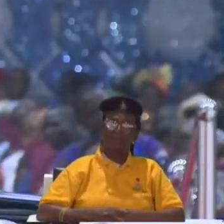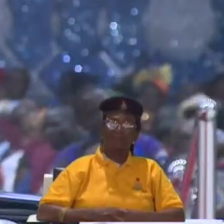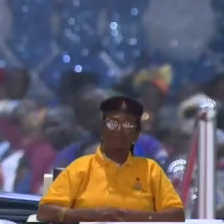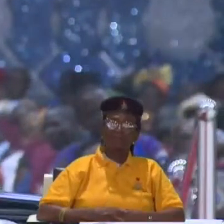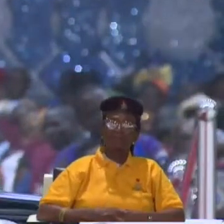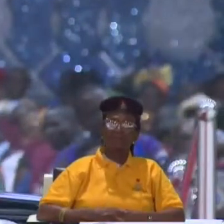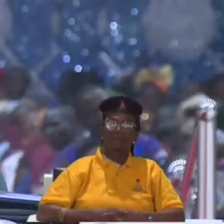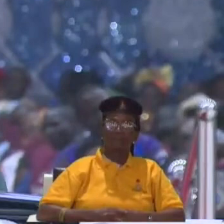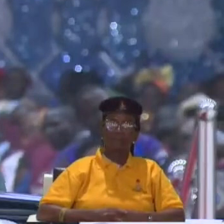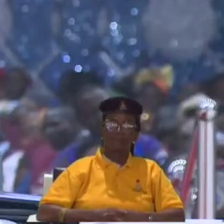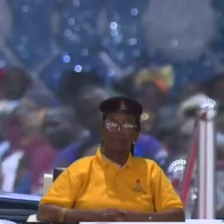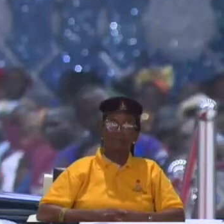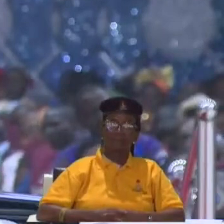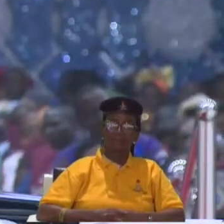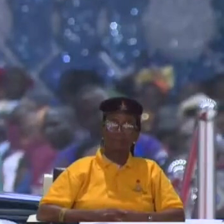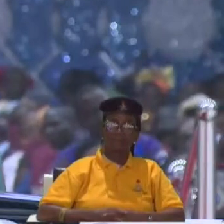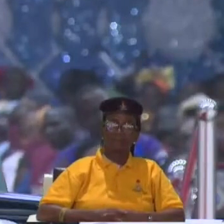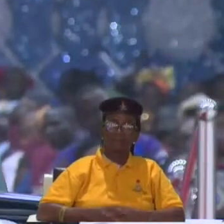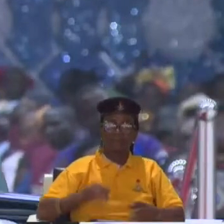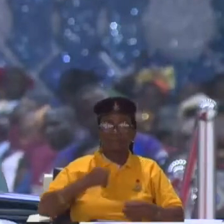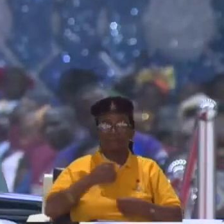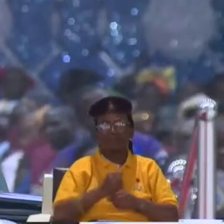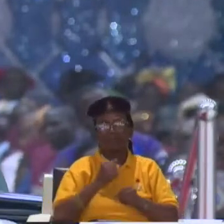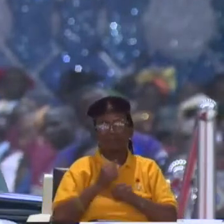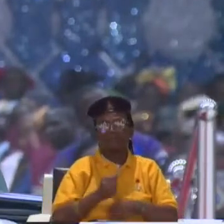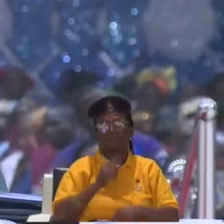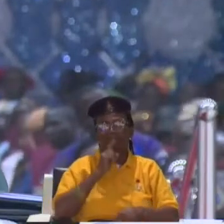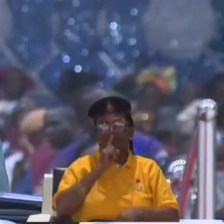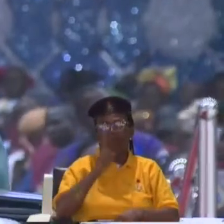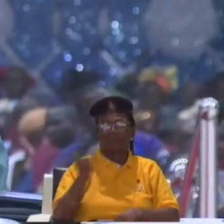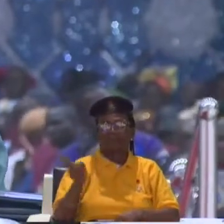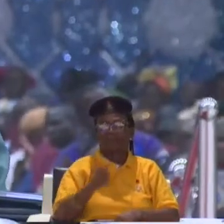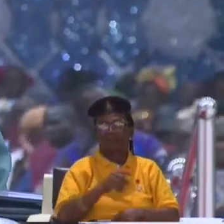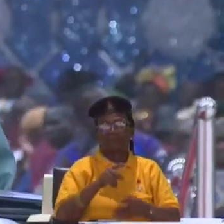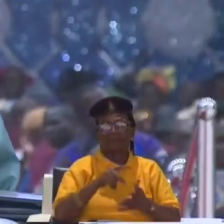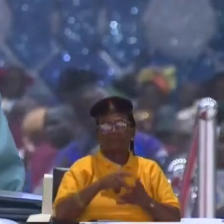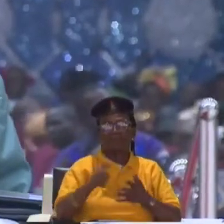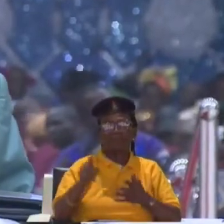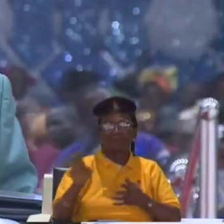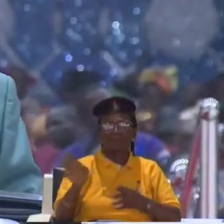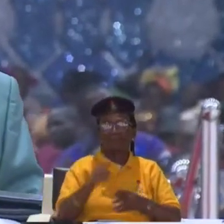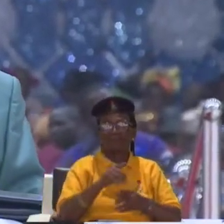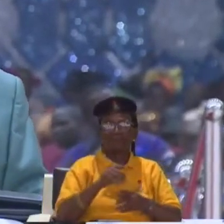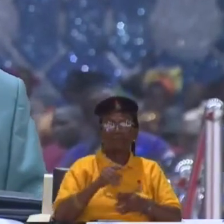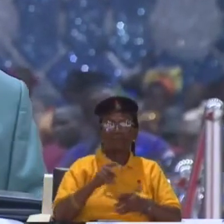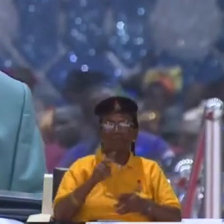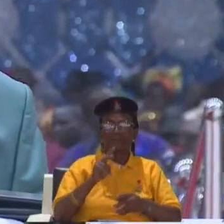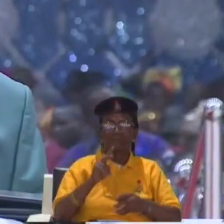say thank you. Make sure you fulfill your pledges and God will continue to bless